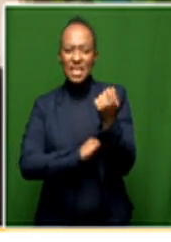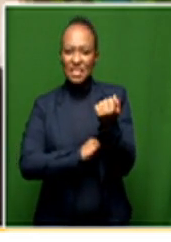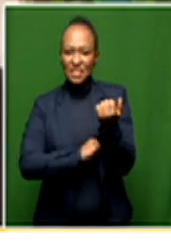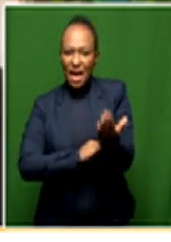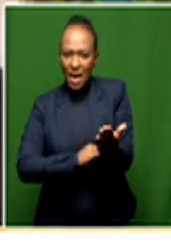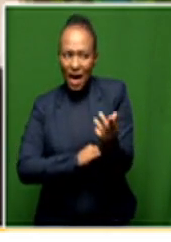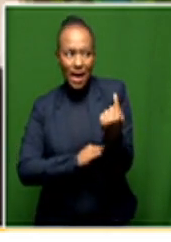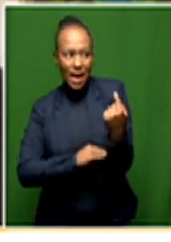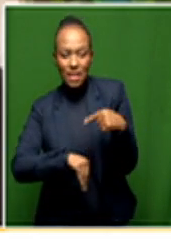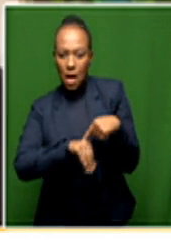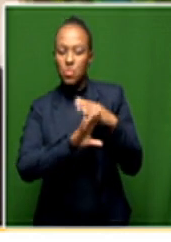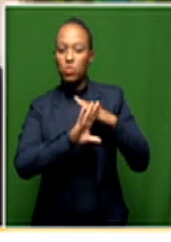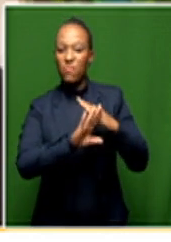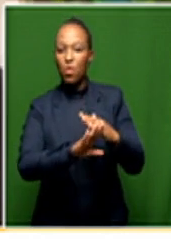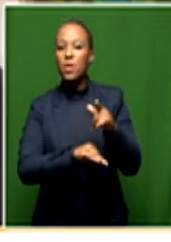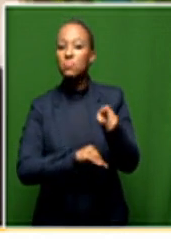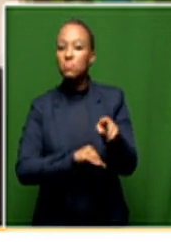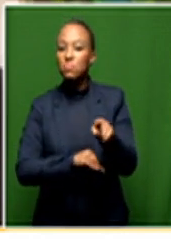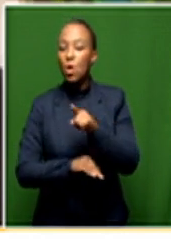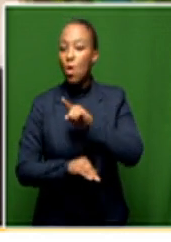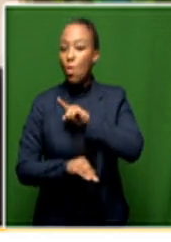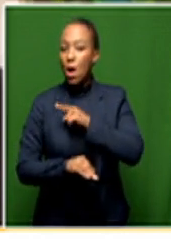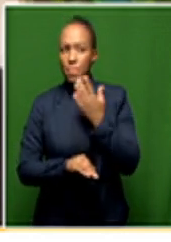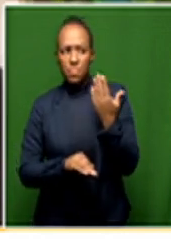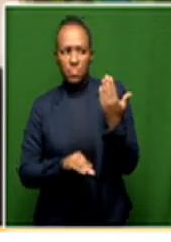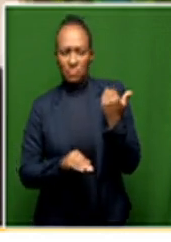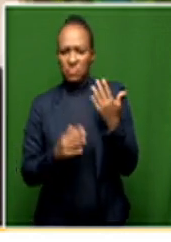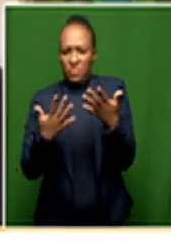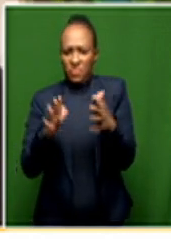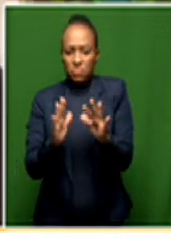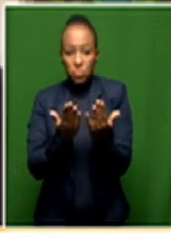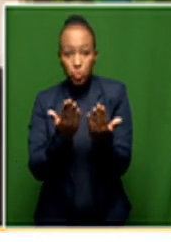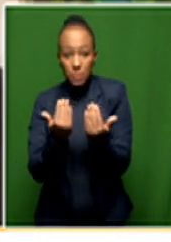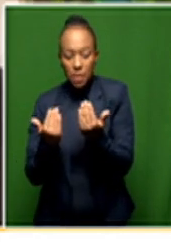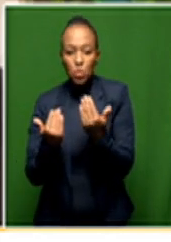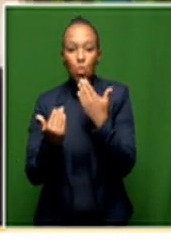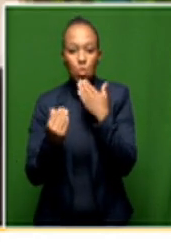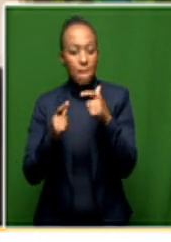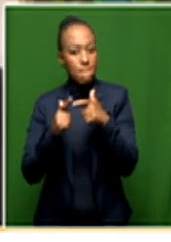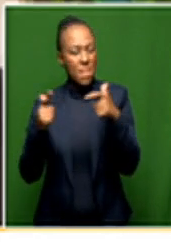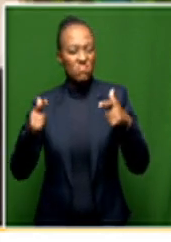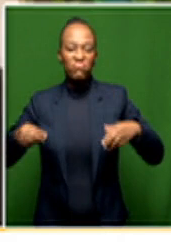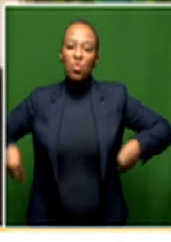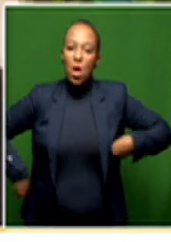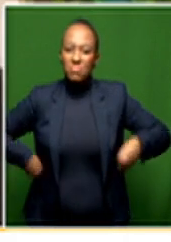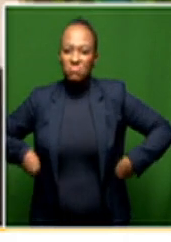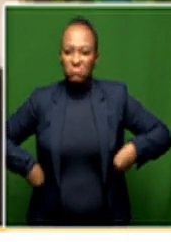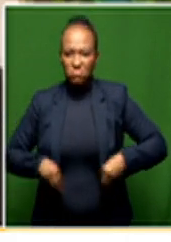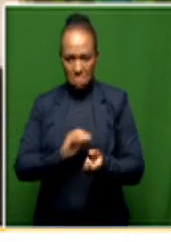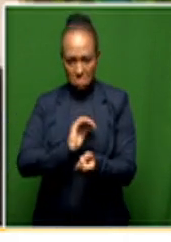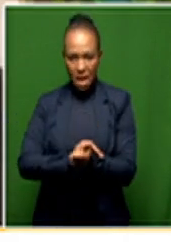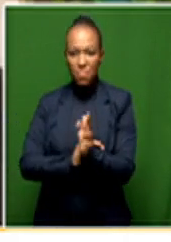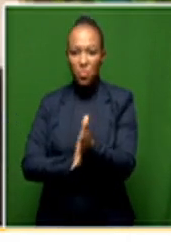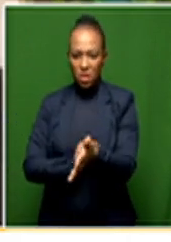South Africans have already said. They've already said that they expect huge corruption. If you look at some of